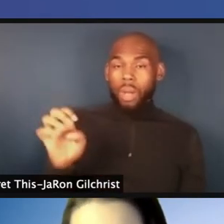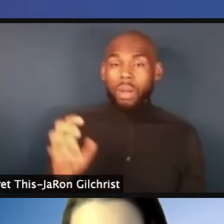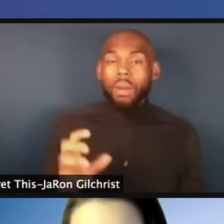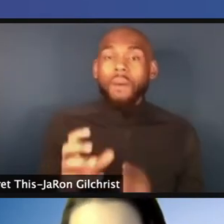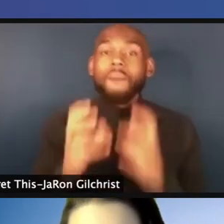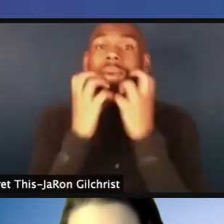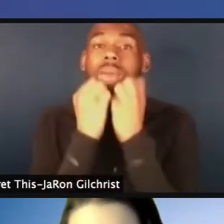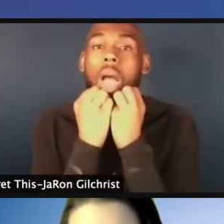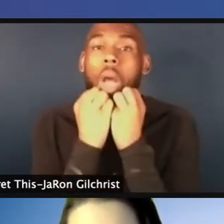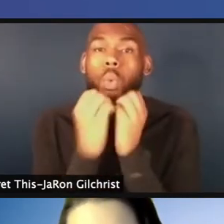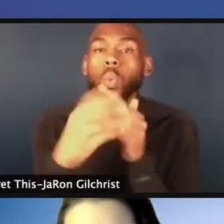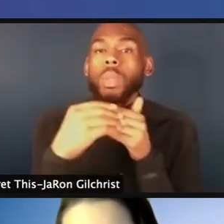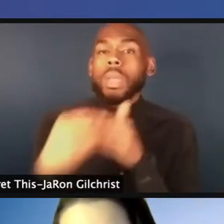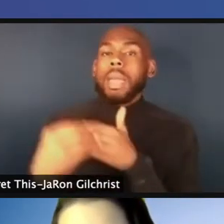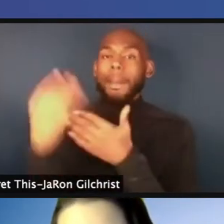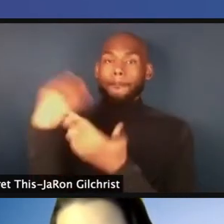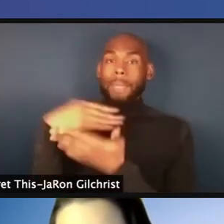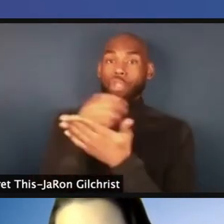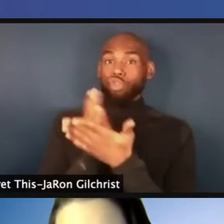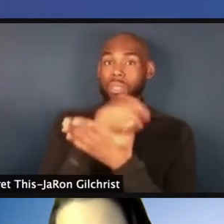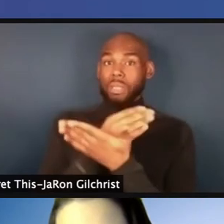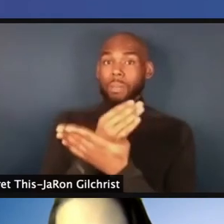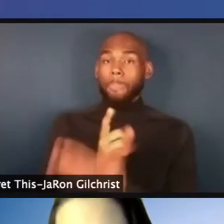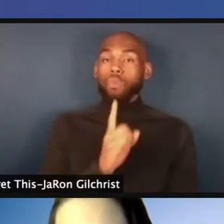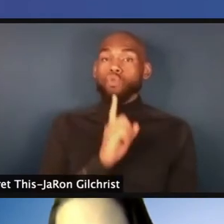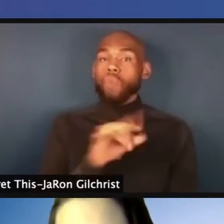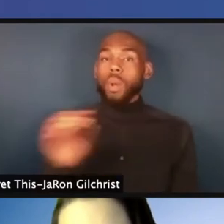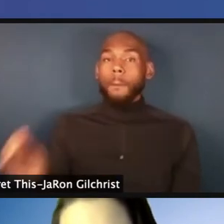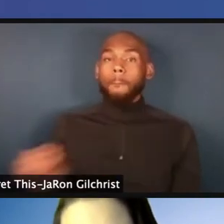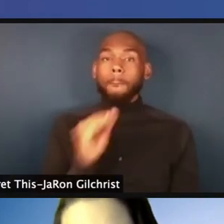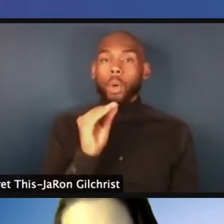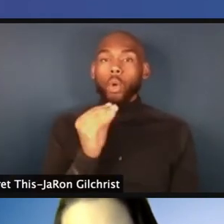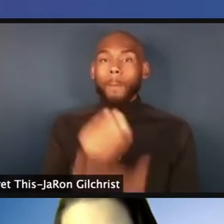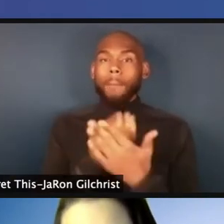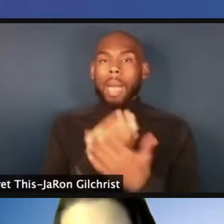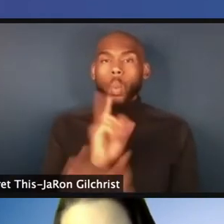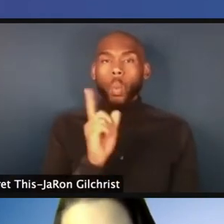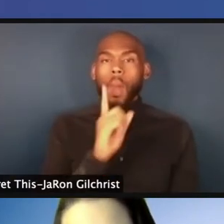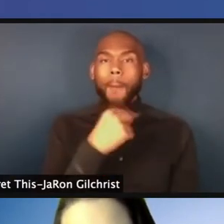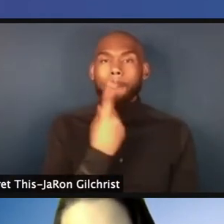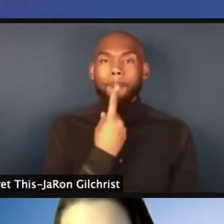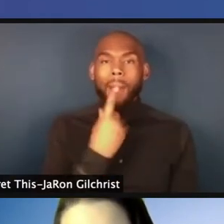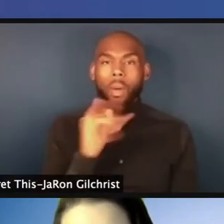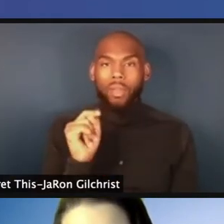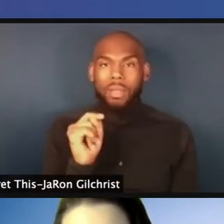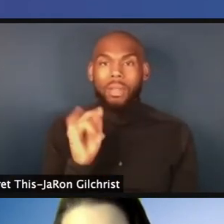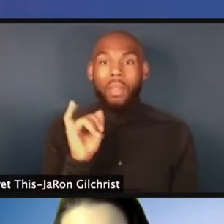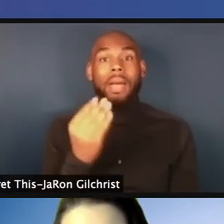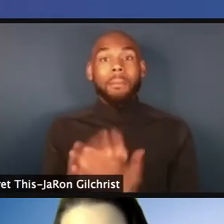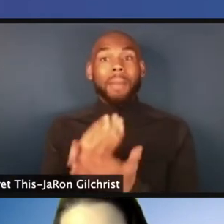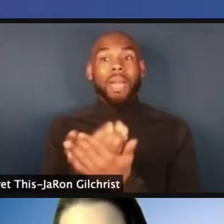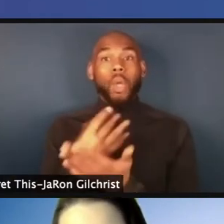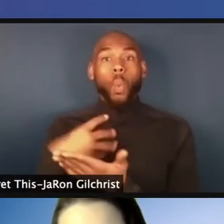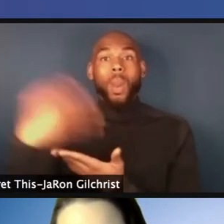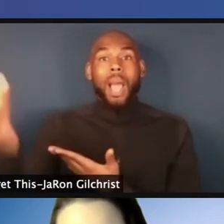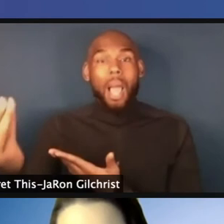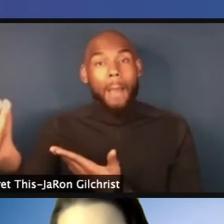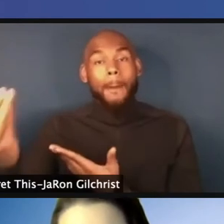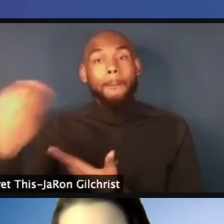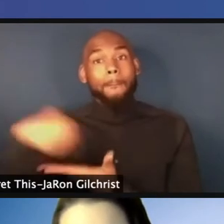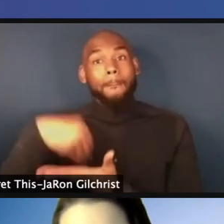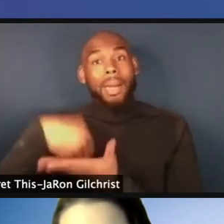budgeting, and really sort of literally putting your money where your mouth is. Another way, so that's money going out, right? Now money coming